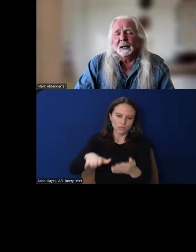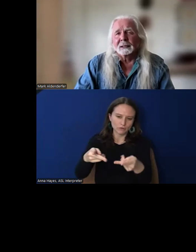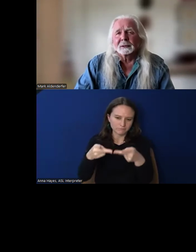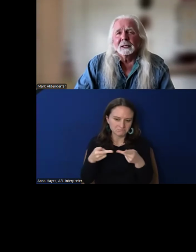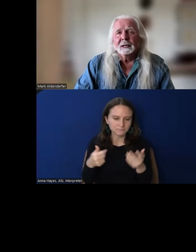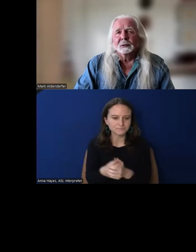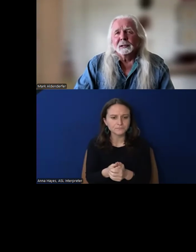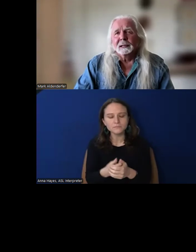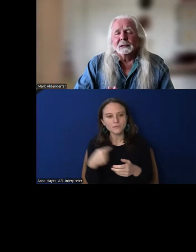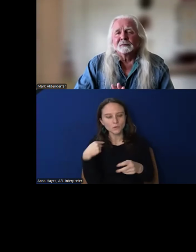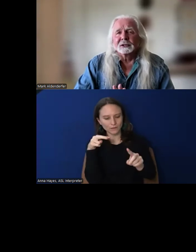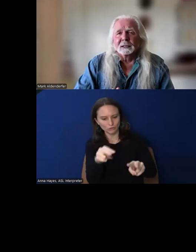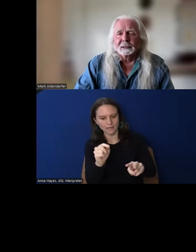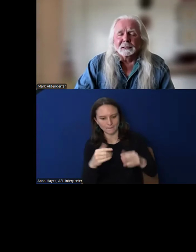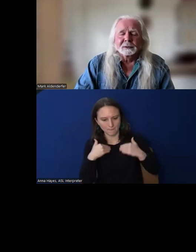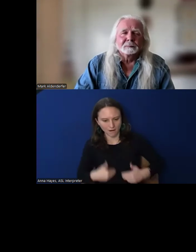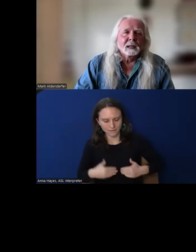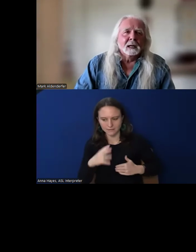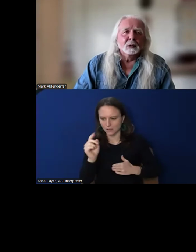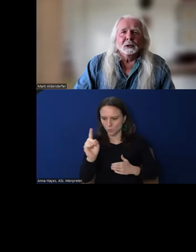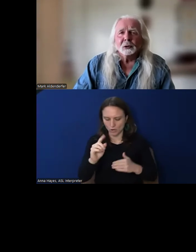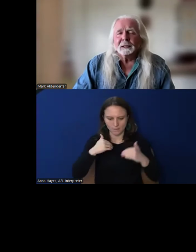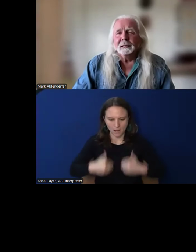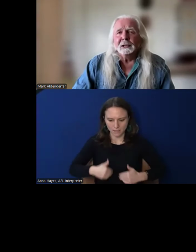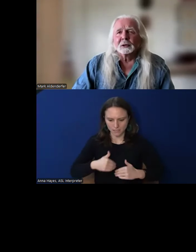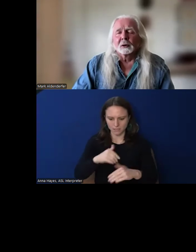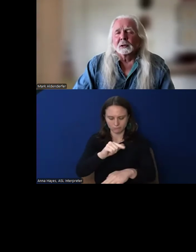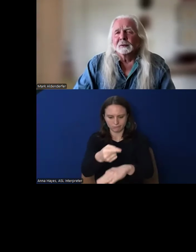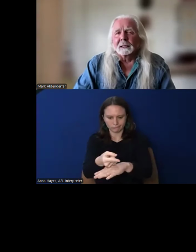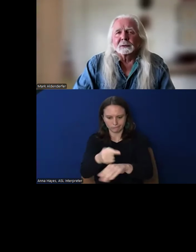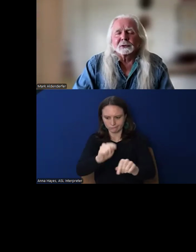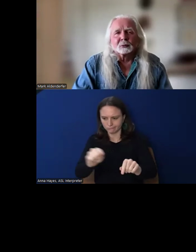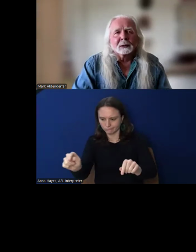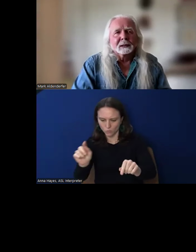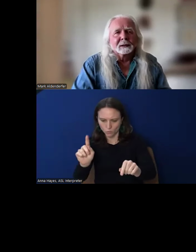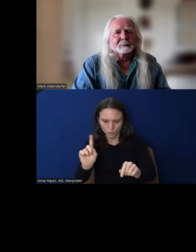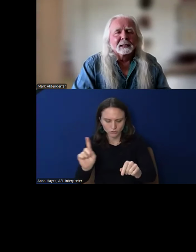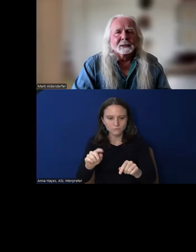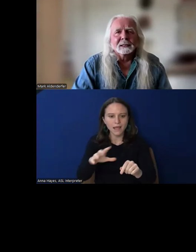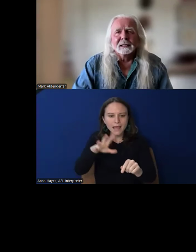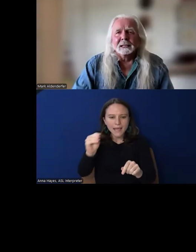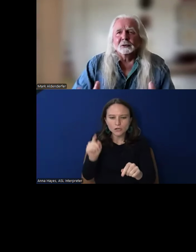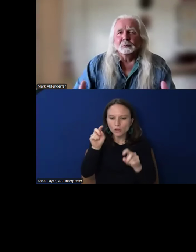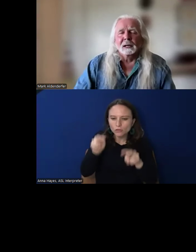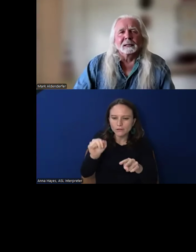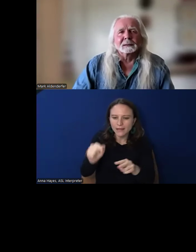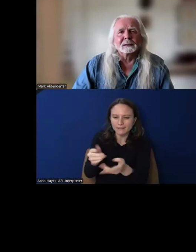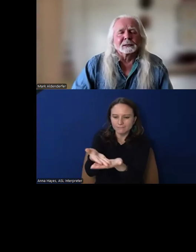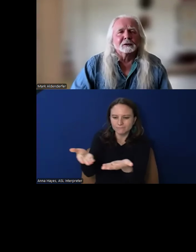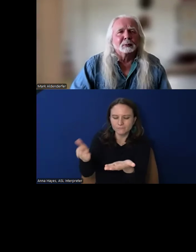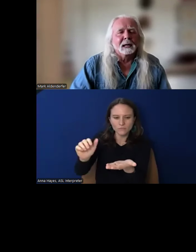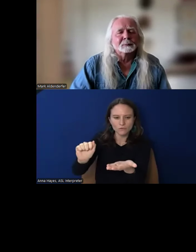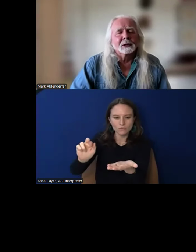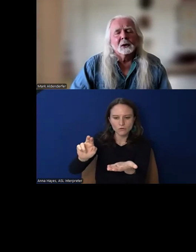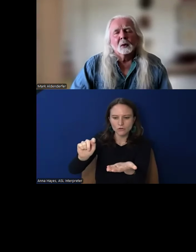have been placed within these facilities. We look at the nature of artifacts surrounding them, that is, in the tomb context